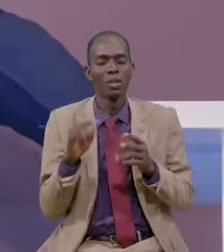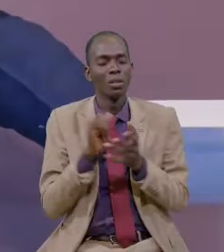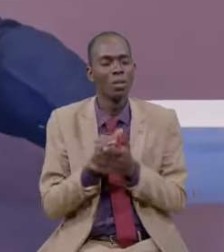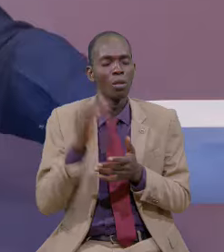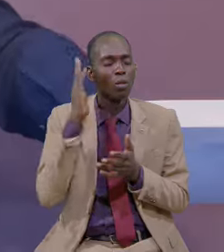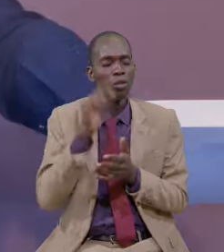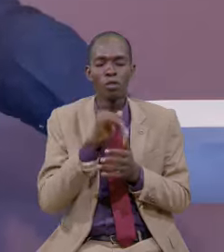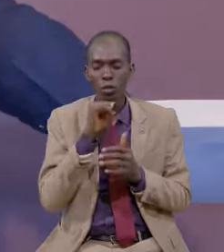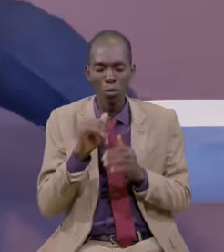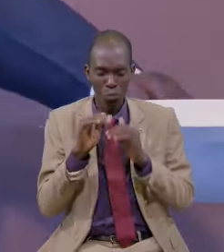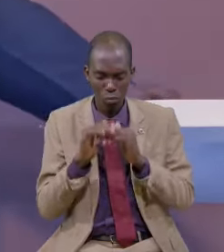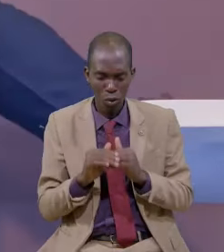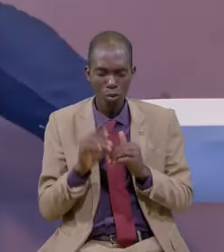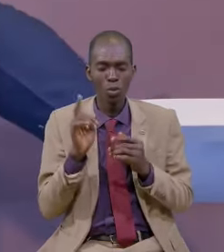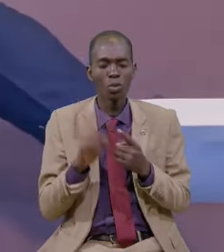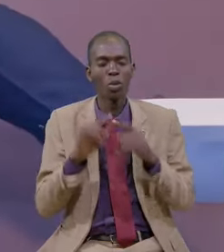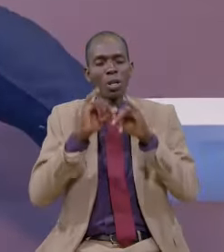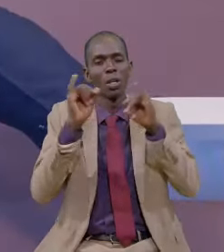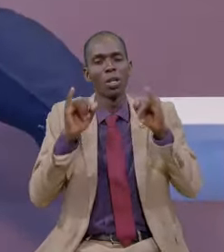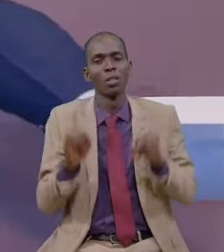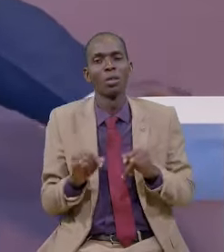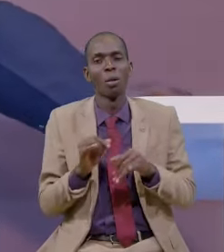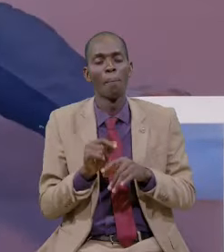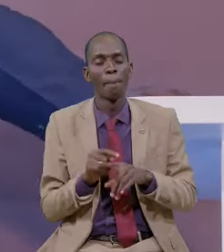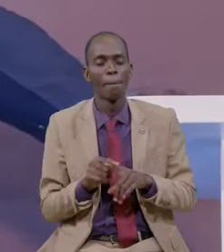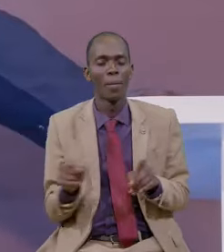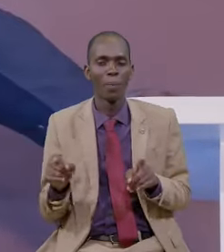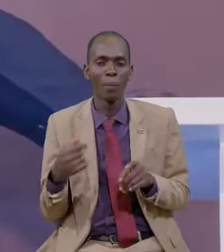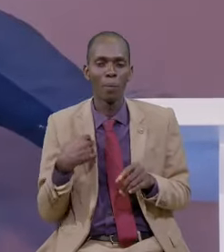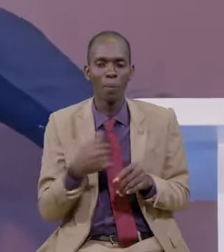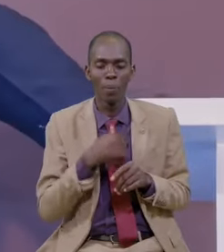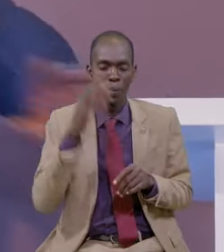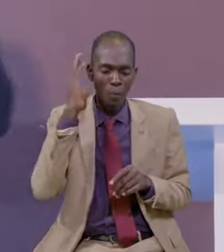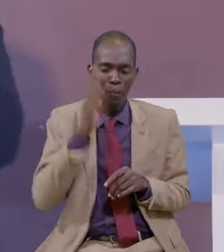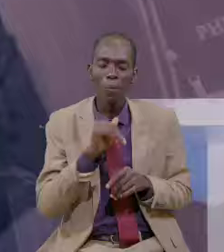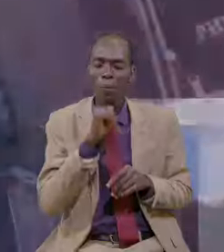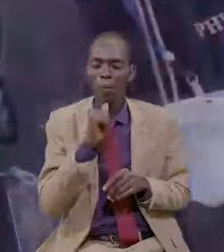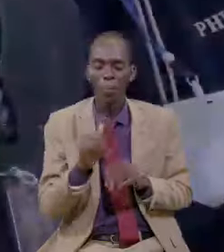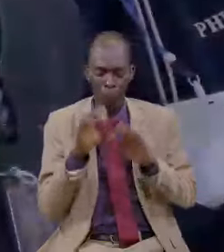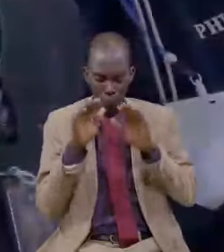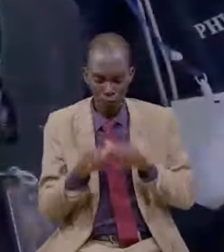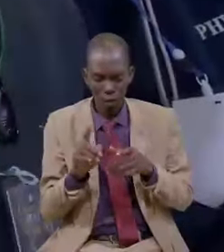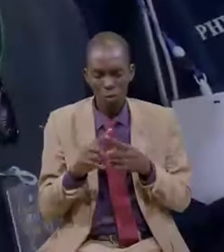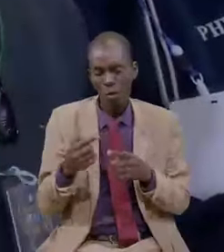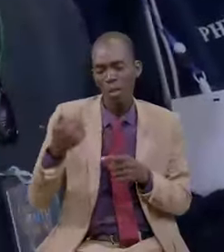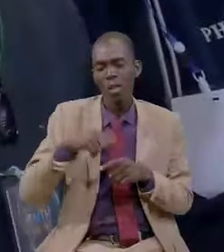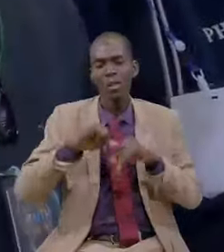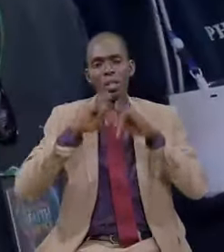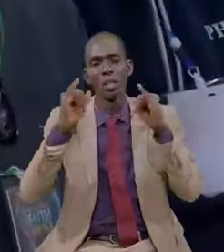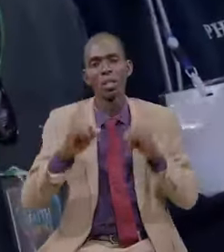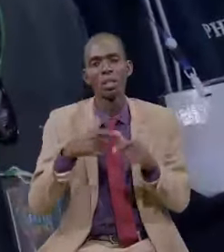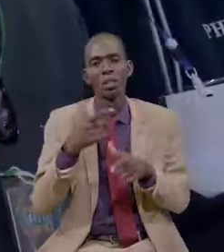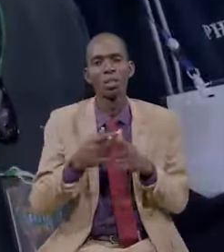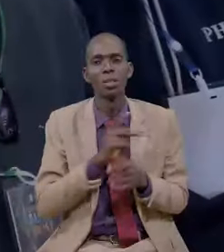fire, furnace? So be it. But we will not bow down to your idol. And then Nebuchadnezzar